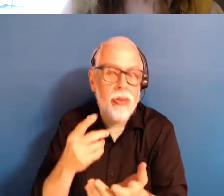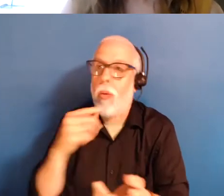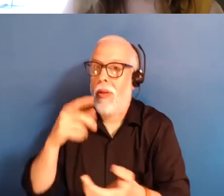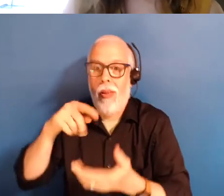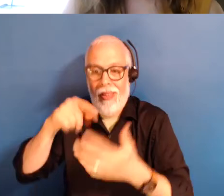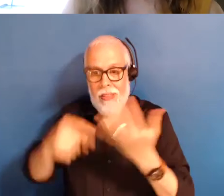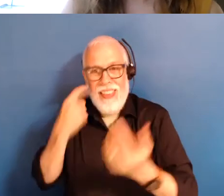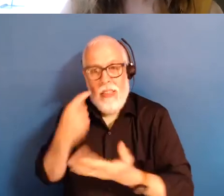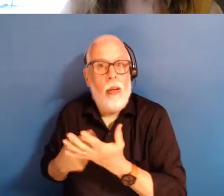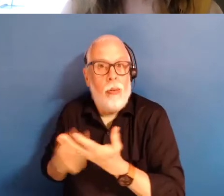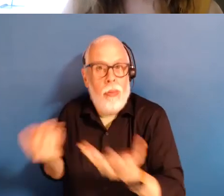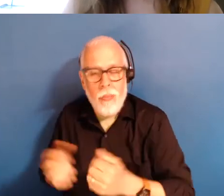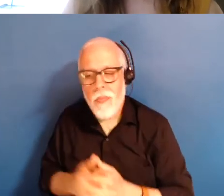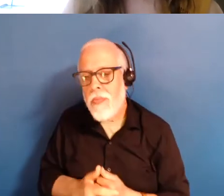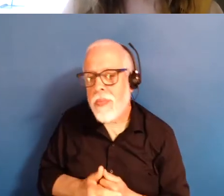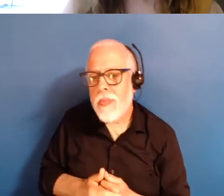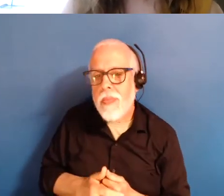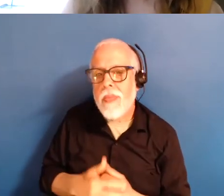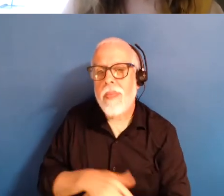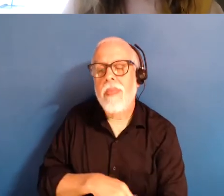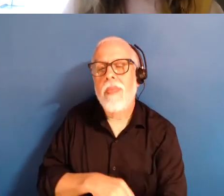just talked about.